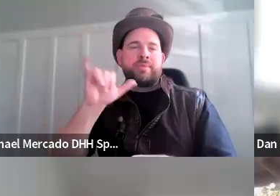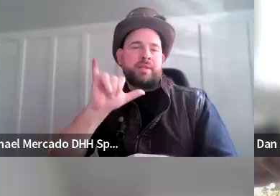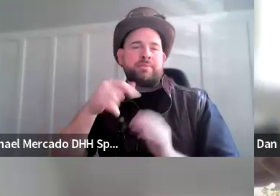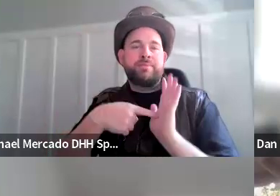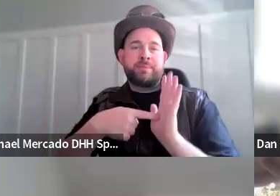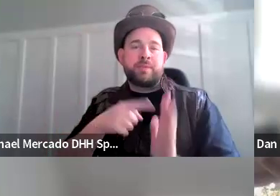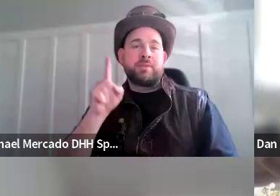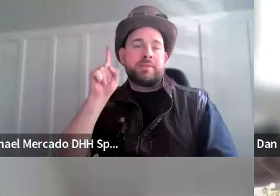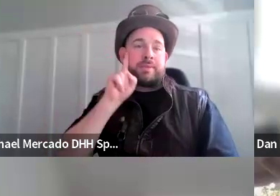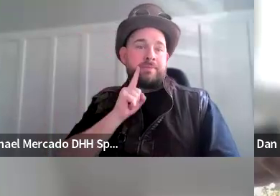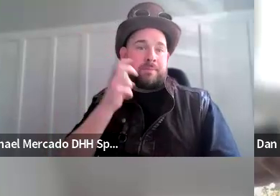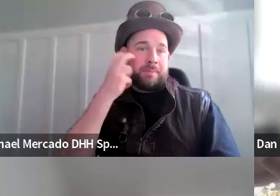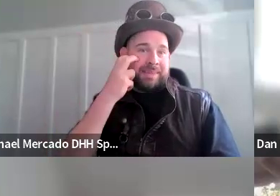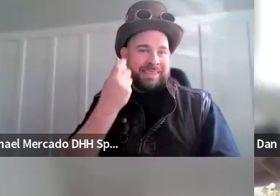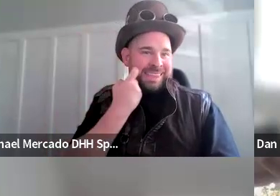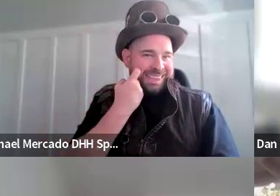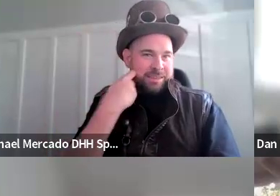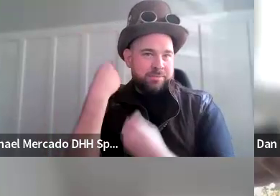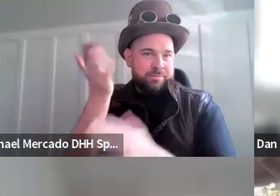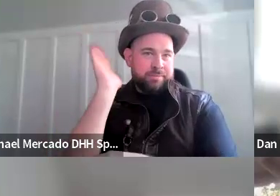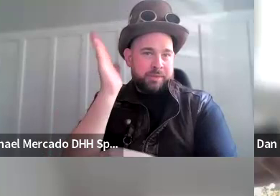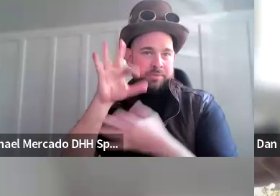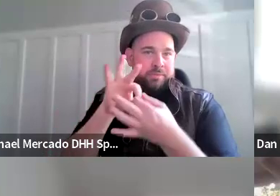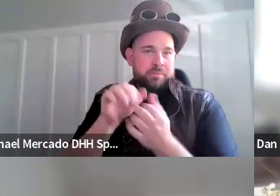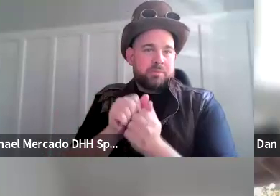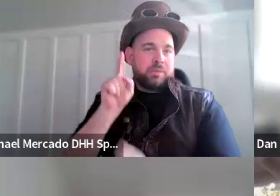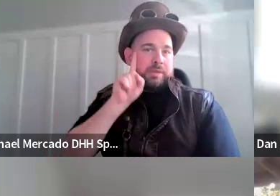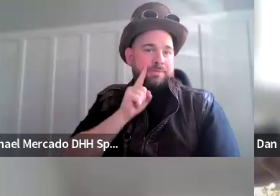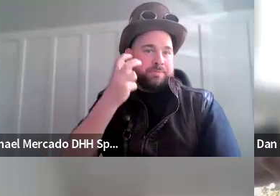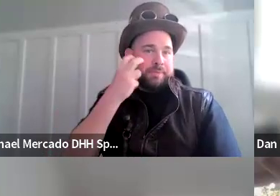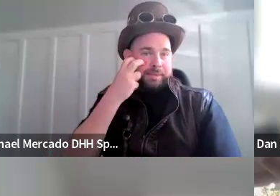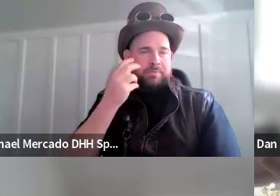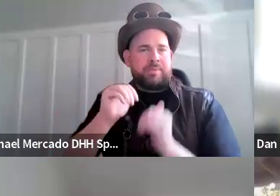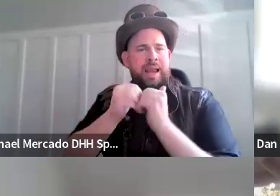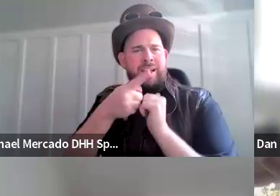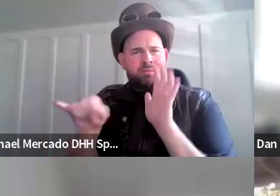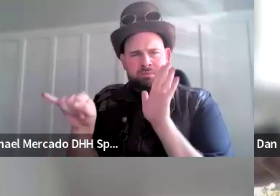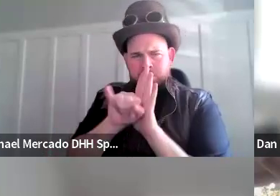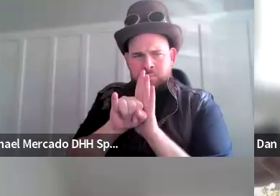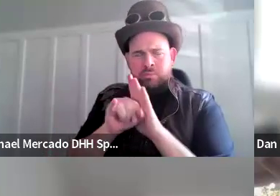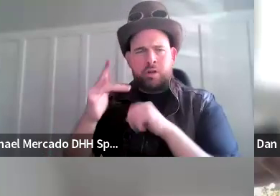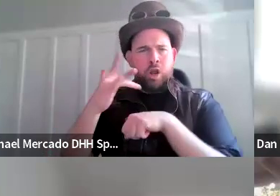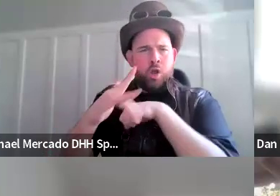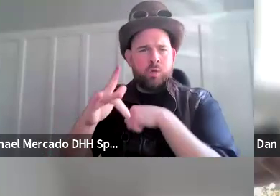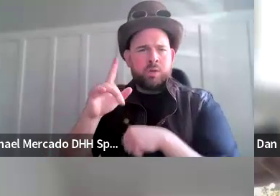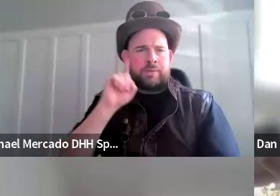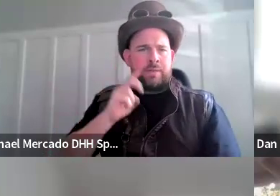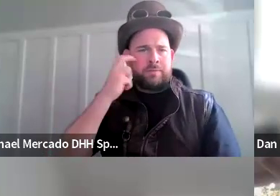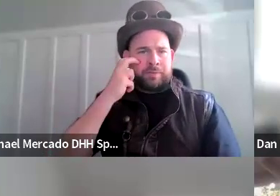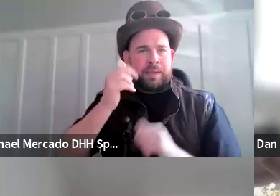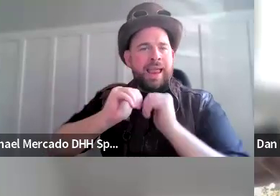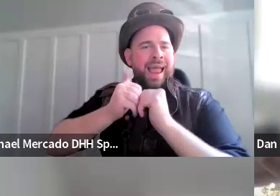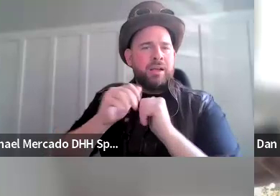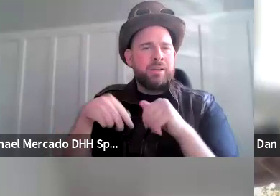about deaf individuals with developmental disabilities that are very valuable. There was just a presentation on individuals who are deaf